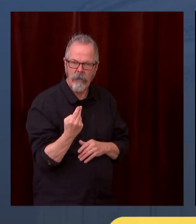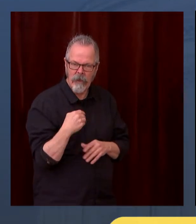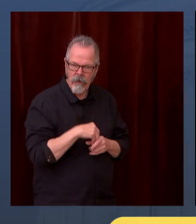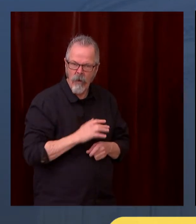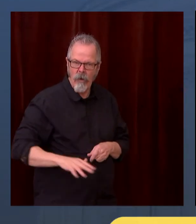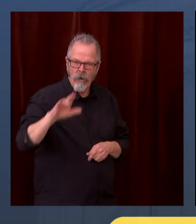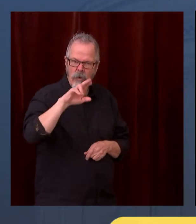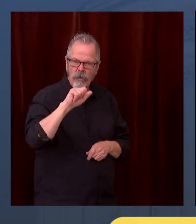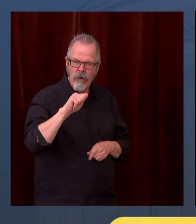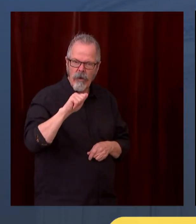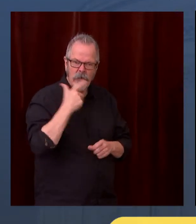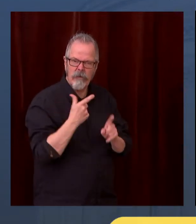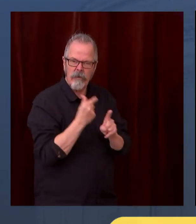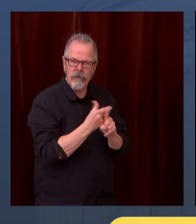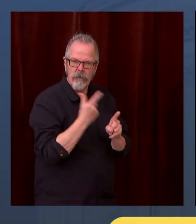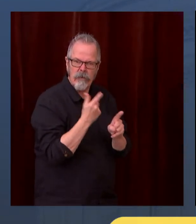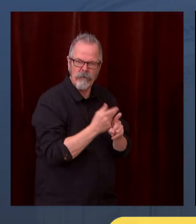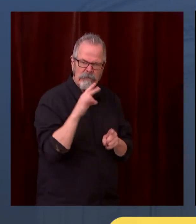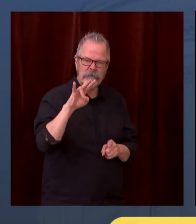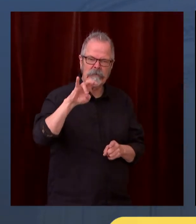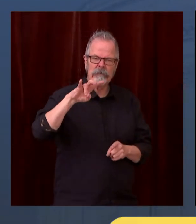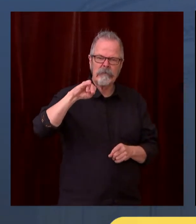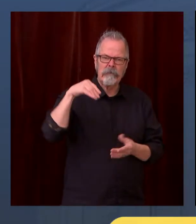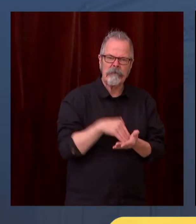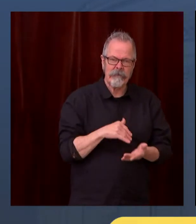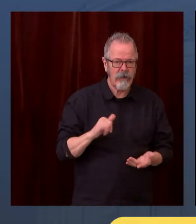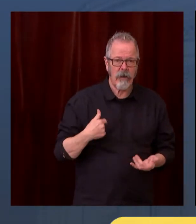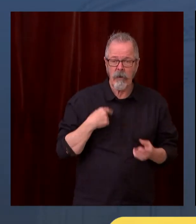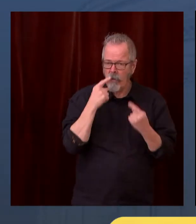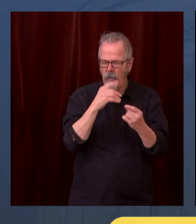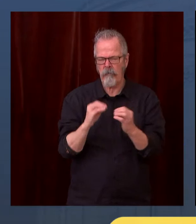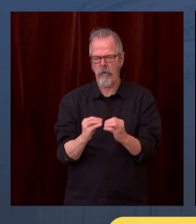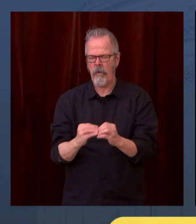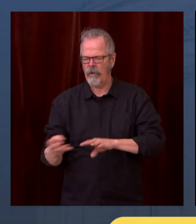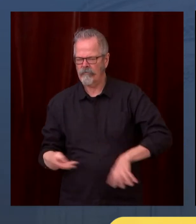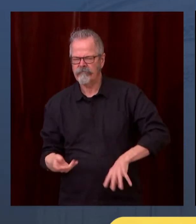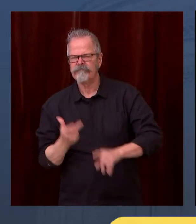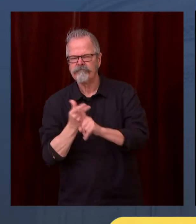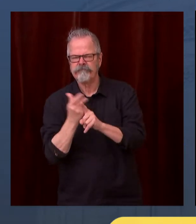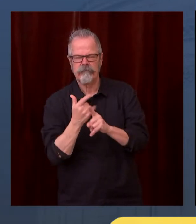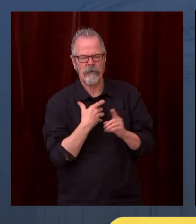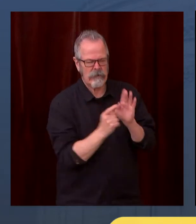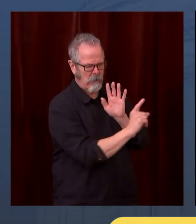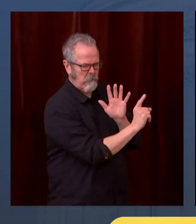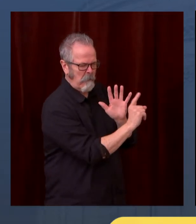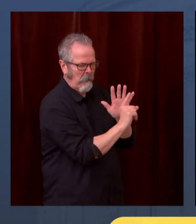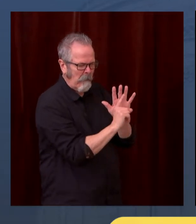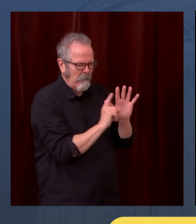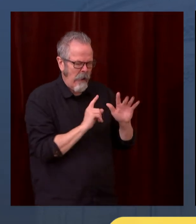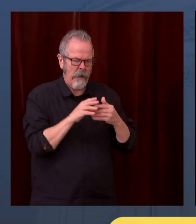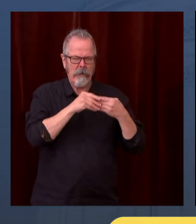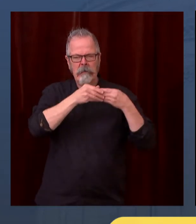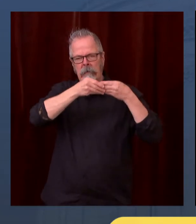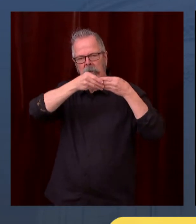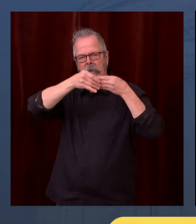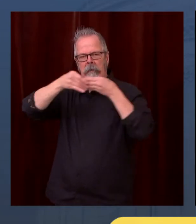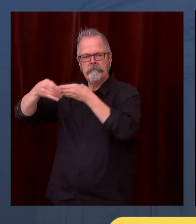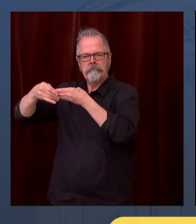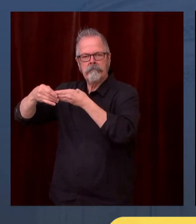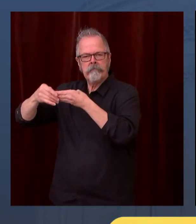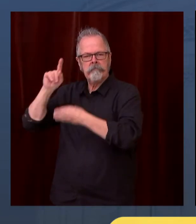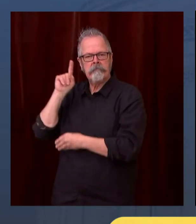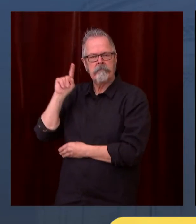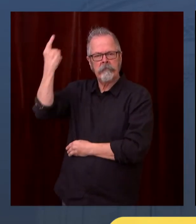delivered, and we have ambitions to rise, of course. This has happened because of people really putting their shoulder